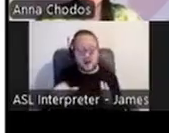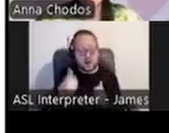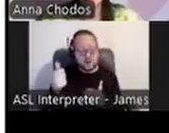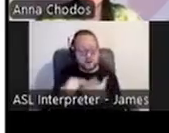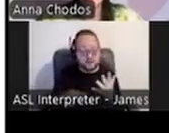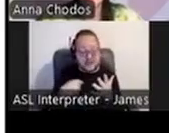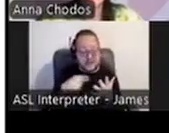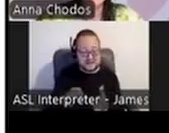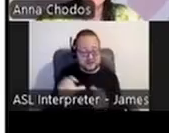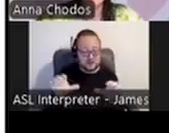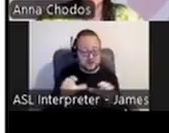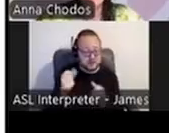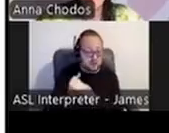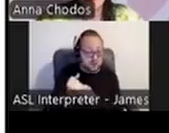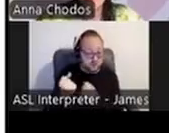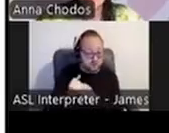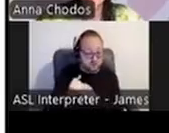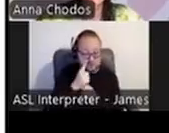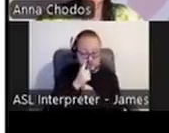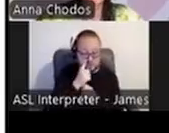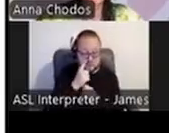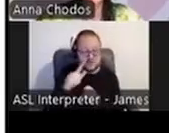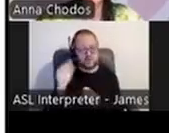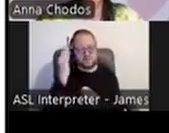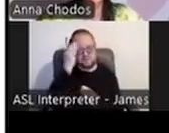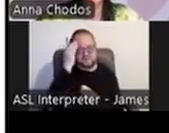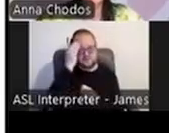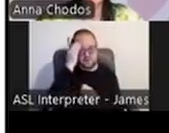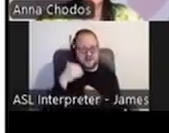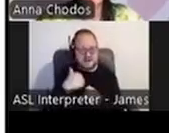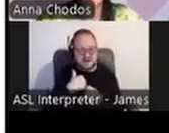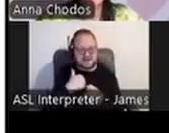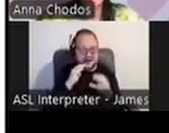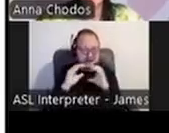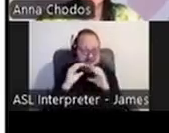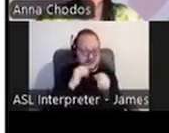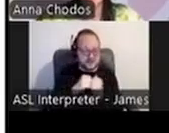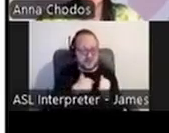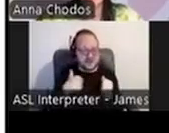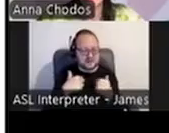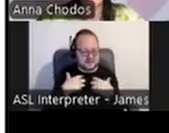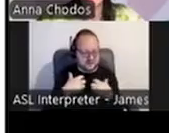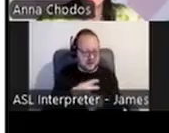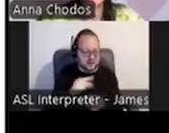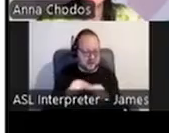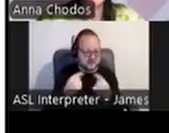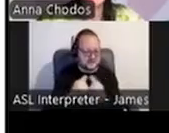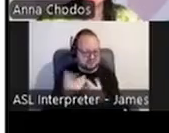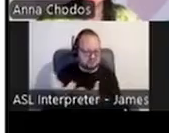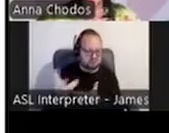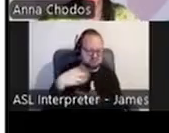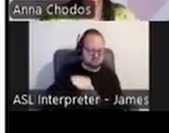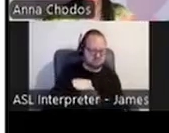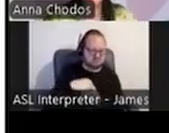informed and having a conversation with us as the healthcare team about this plan? So like using these tools that are there